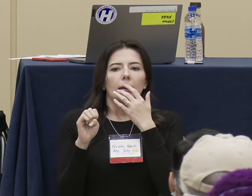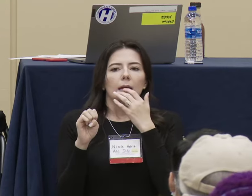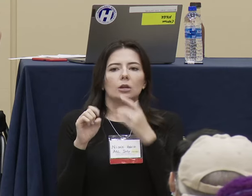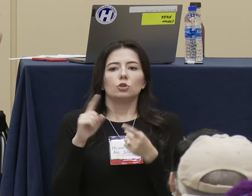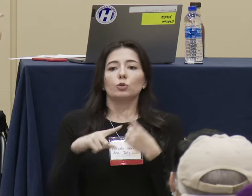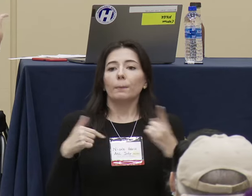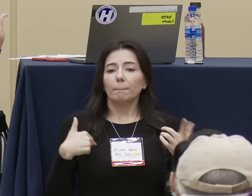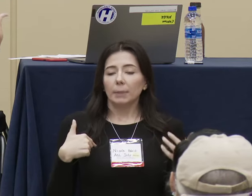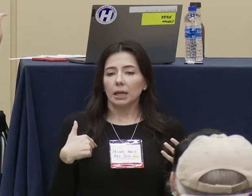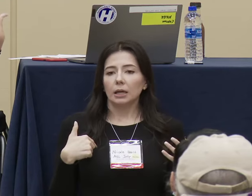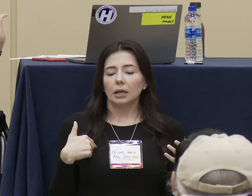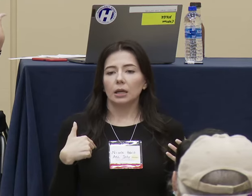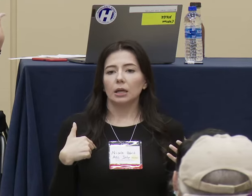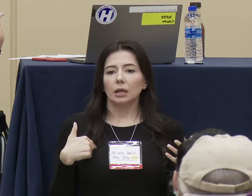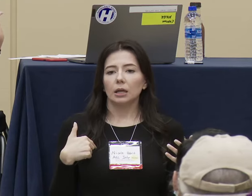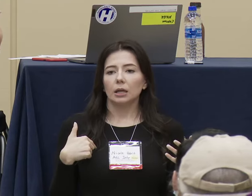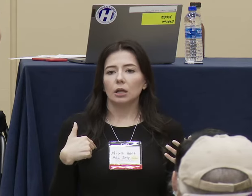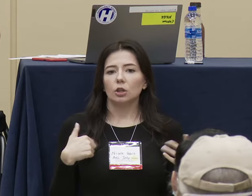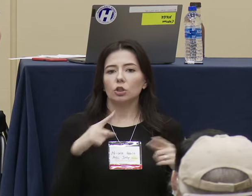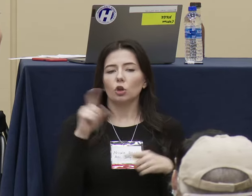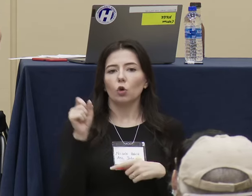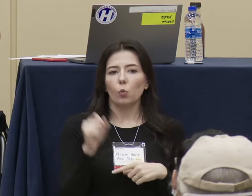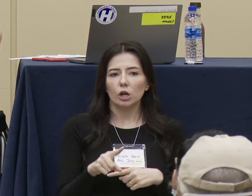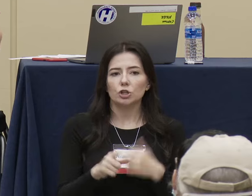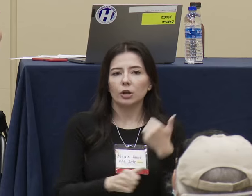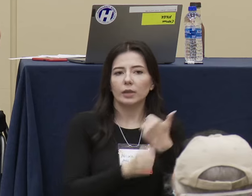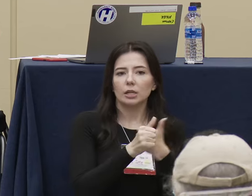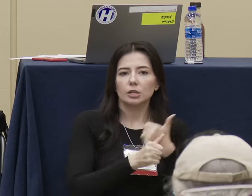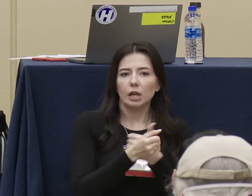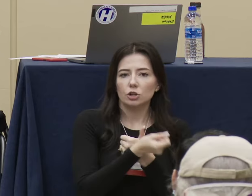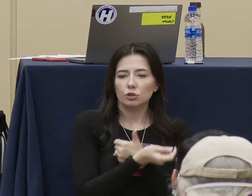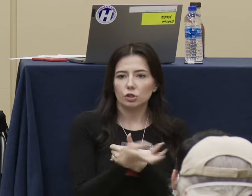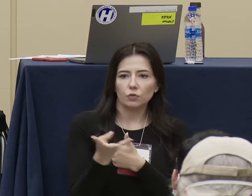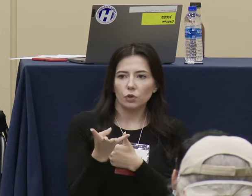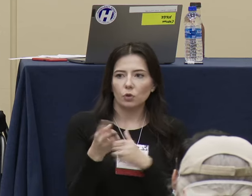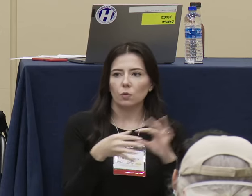to me, the question of the dangerous few in regards to